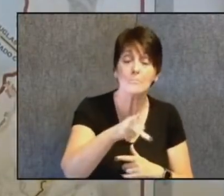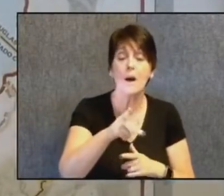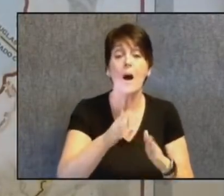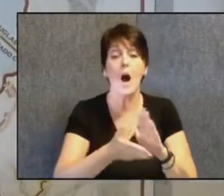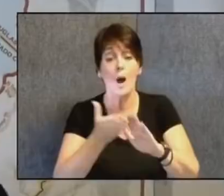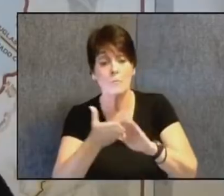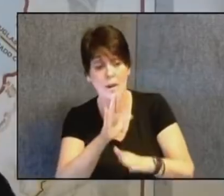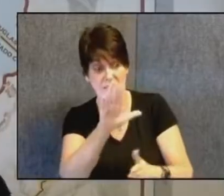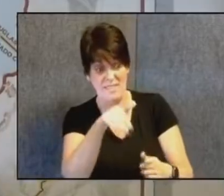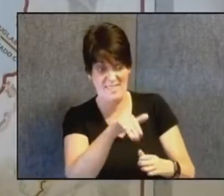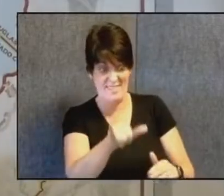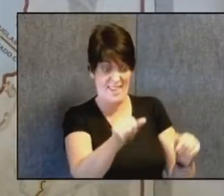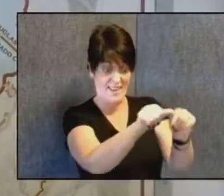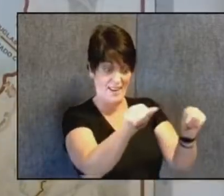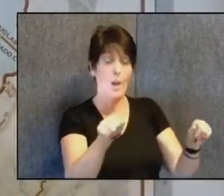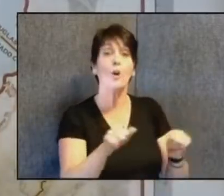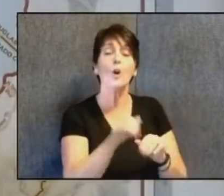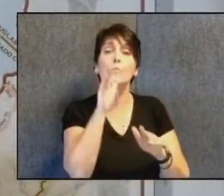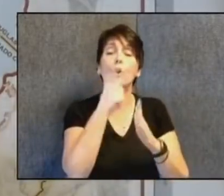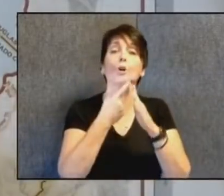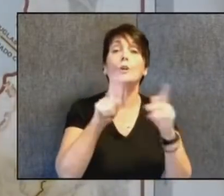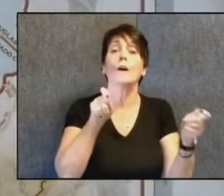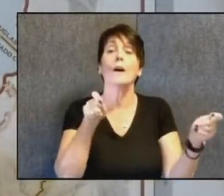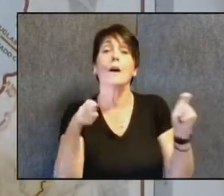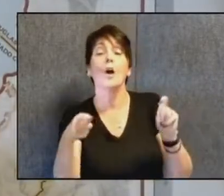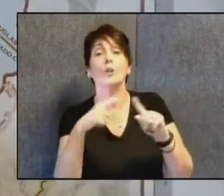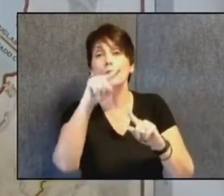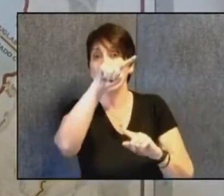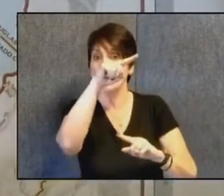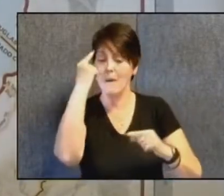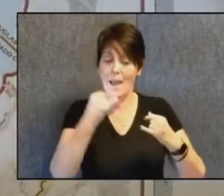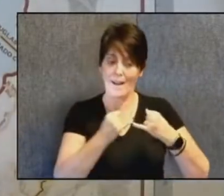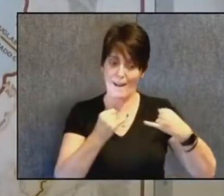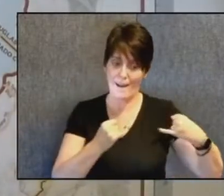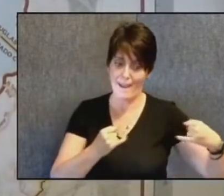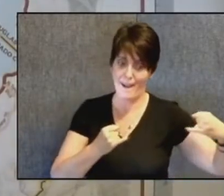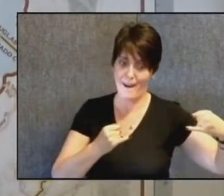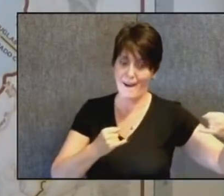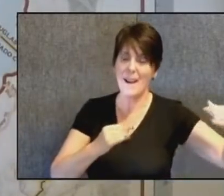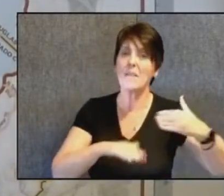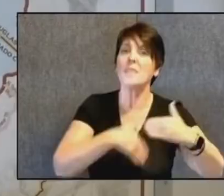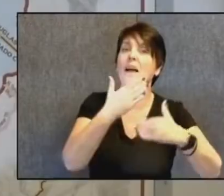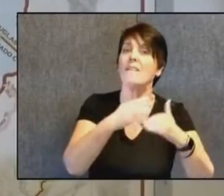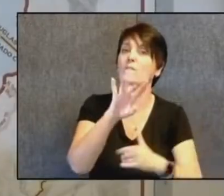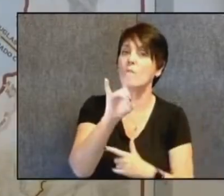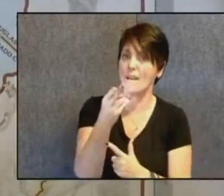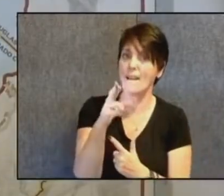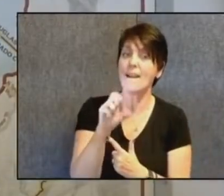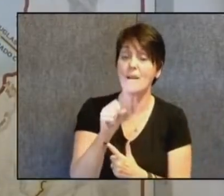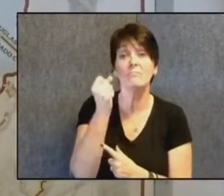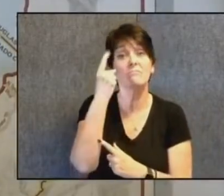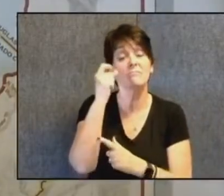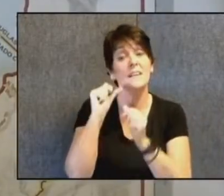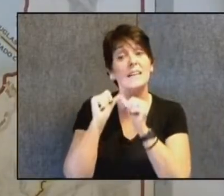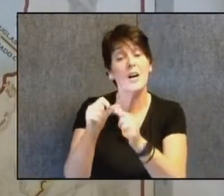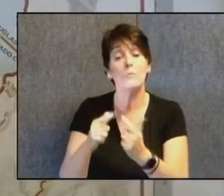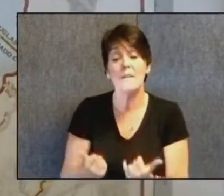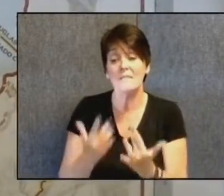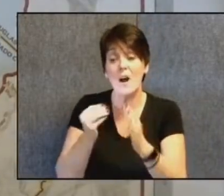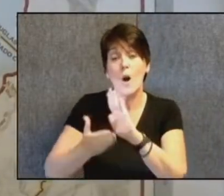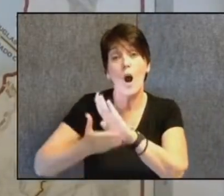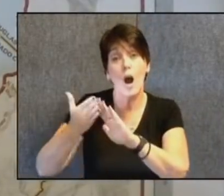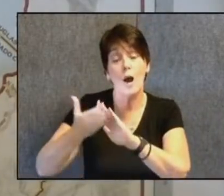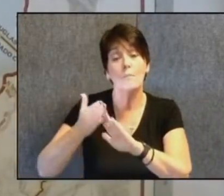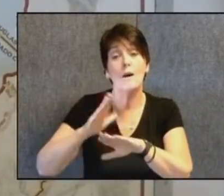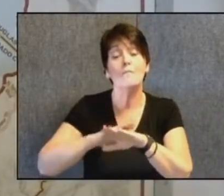area, this will start turning into black cold line here within the next 48 hours. Continued with firing operations